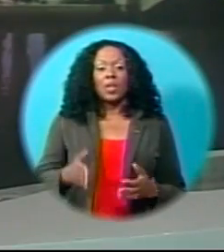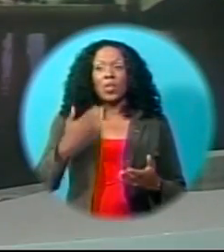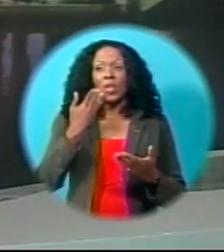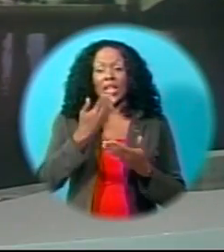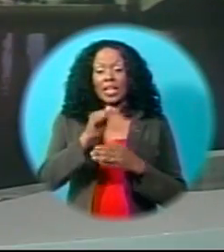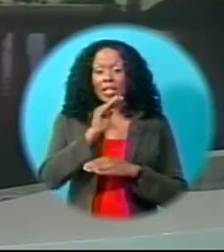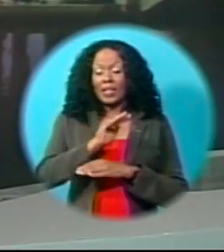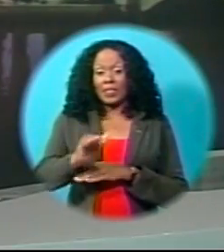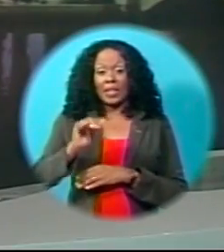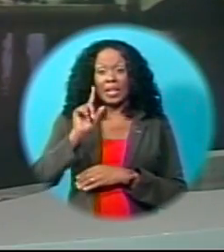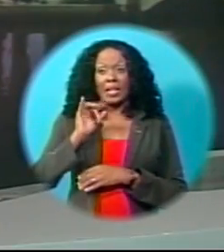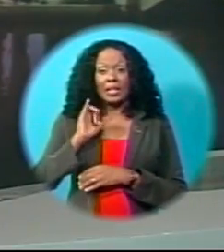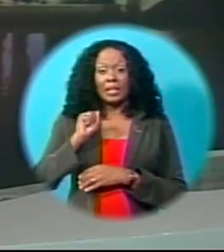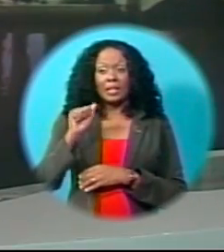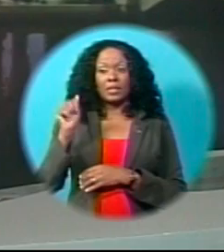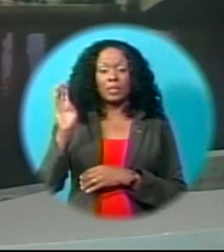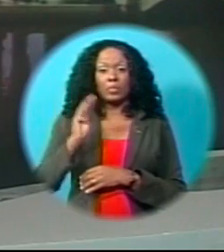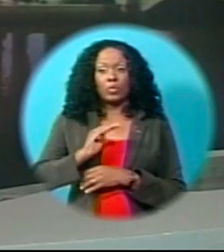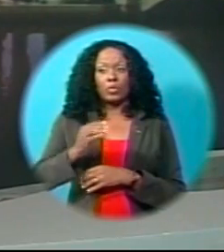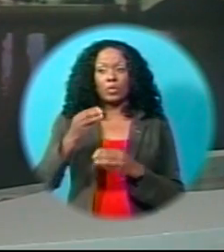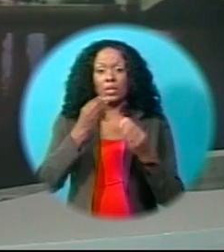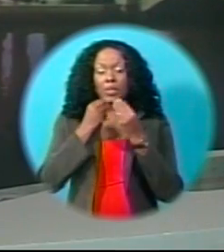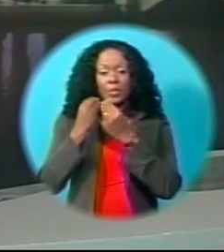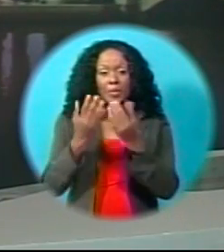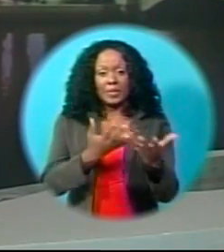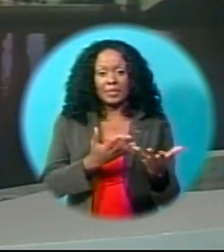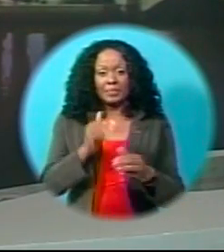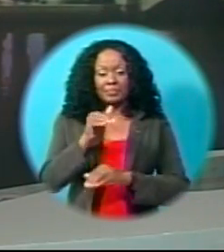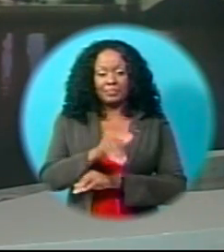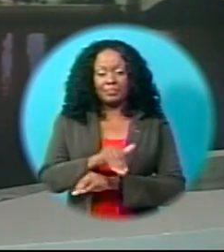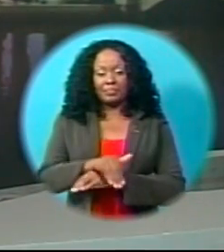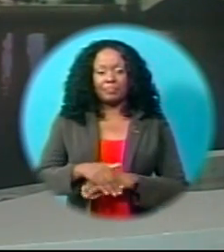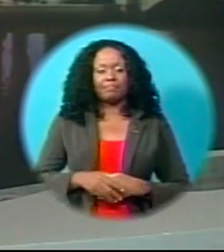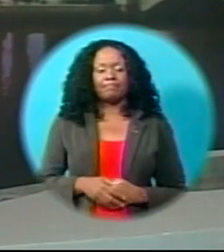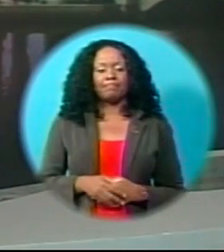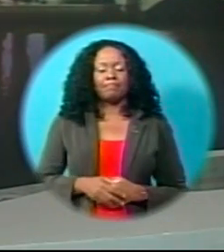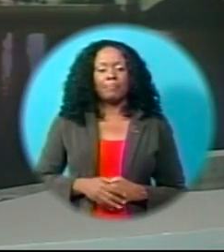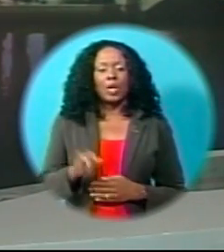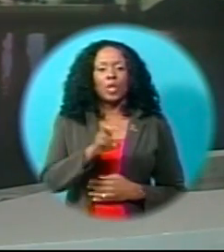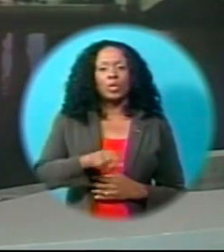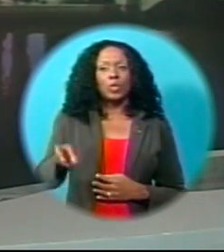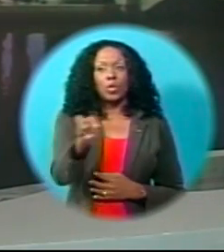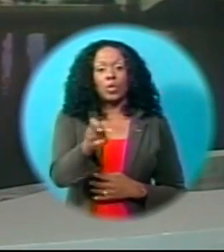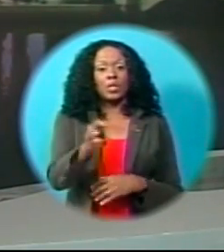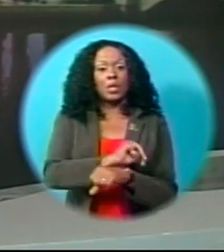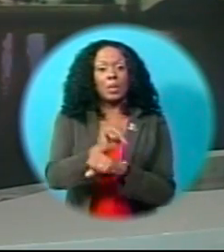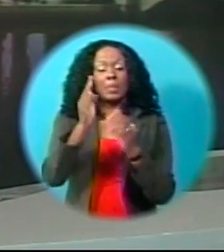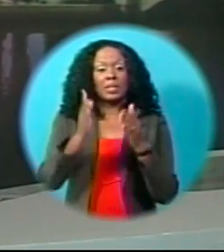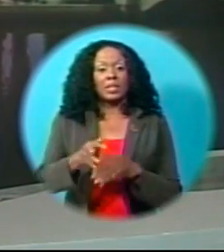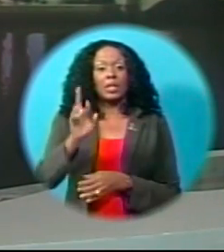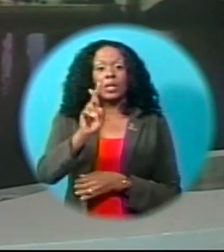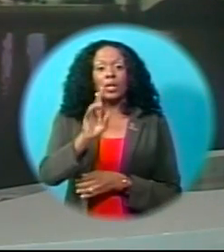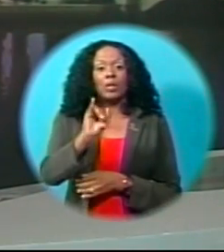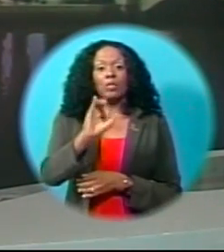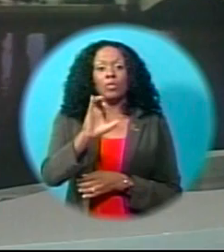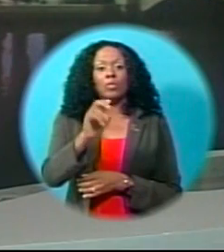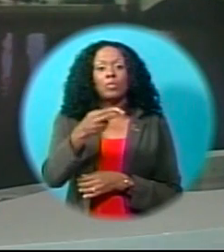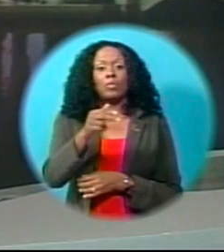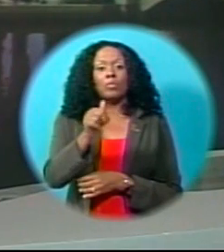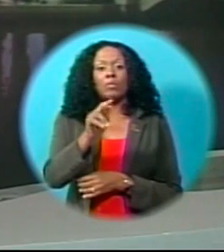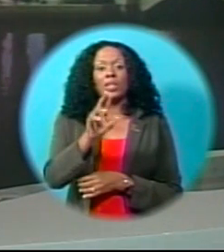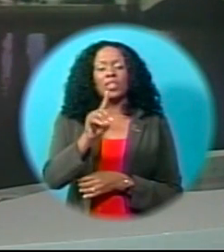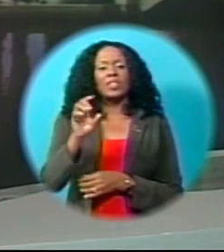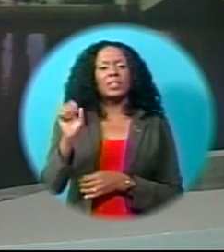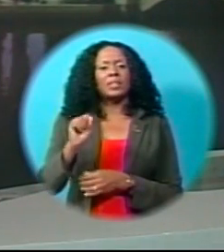Good evening, I'm Lisa Broom with the CBC Evening News. In our top story tonight, Tourism Minister Richard Seeley is praising moves to